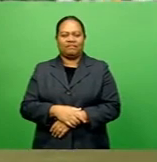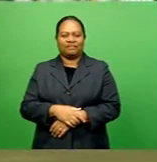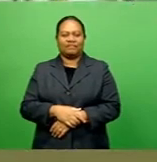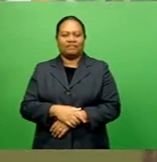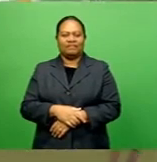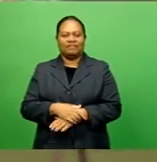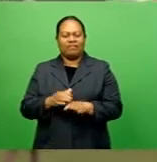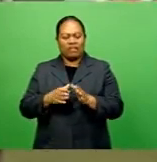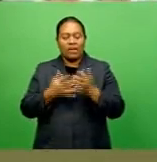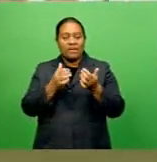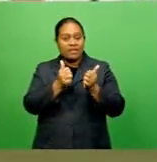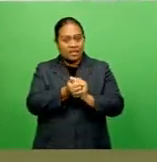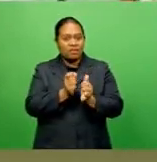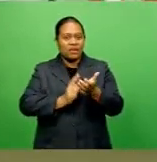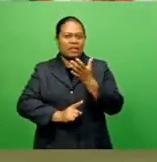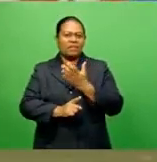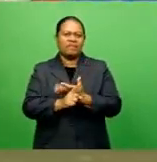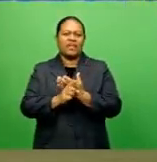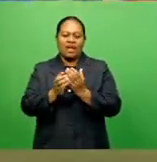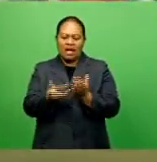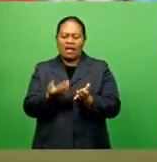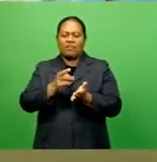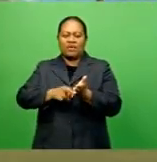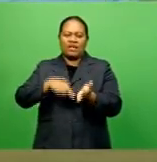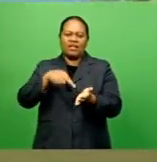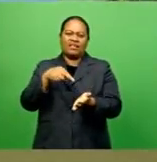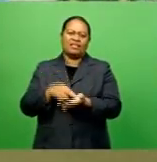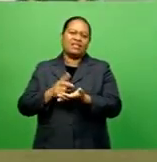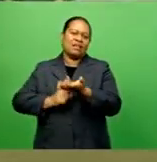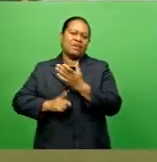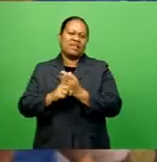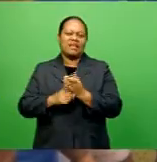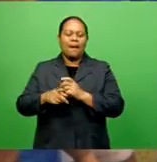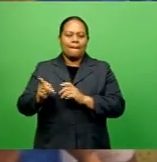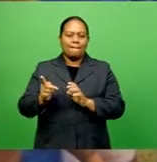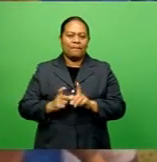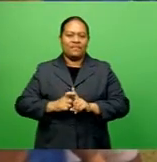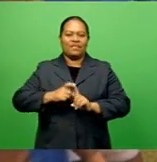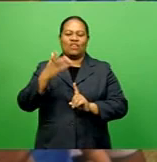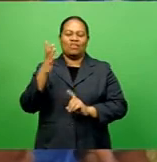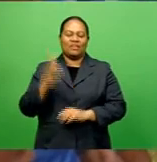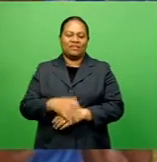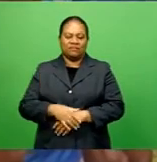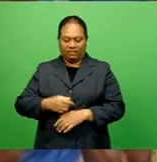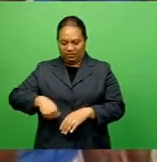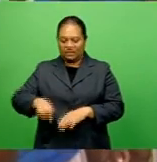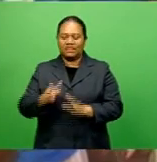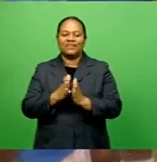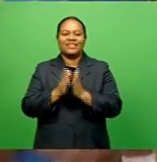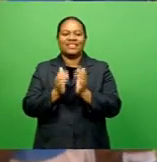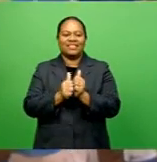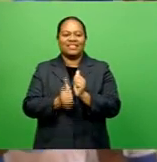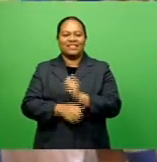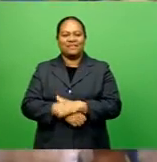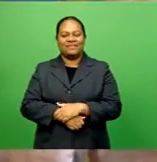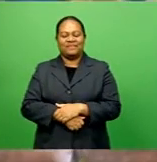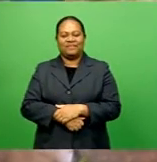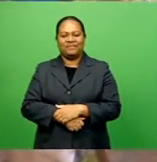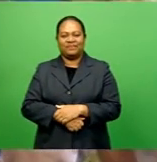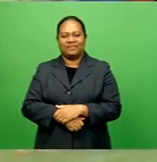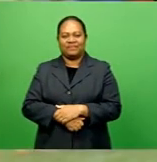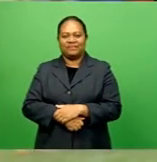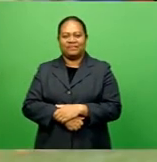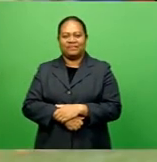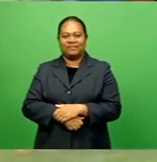The tournament will be held at the Uprising Sports Complex in Pacific Harbour this weekend. Felipe Naikaso, FBC